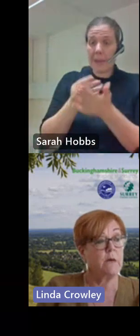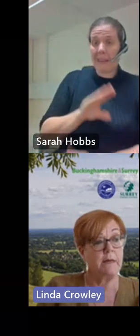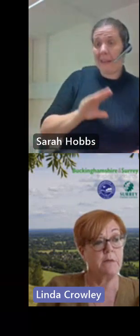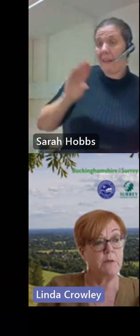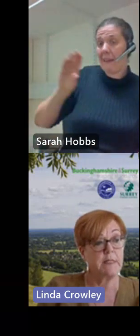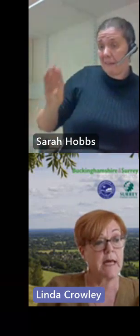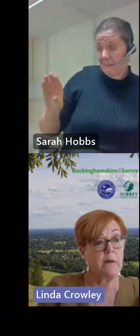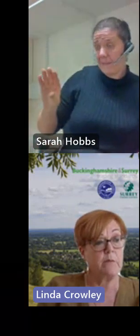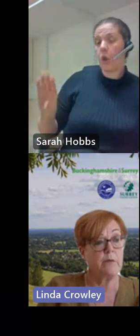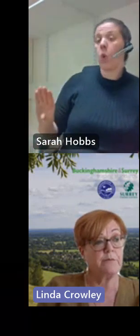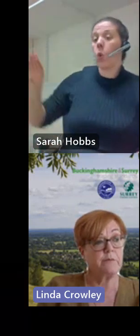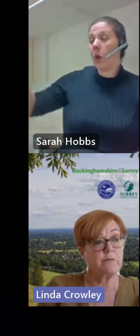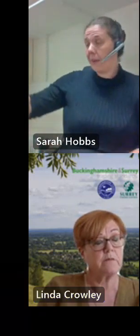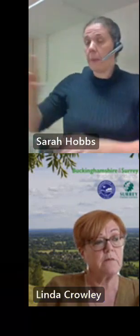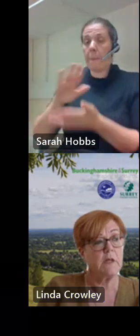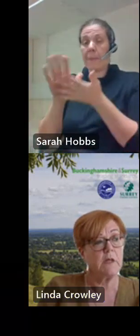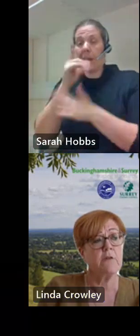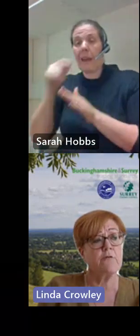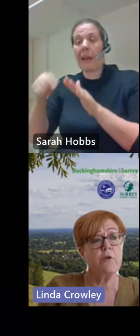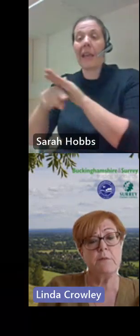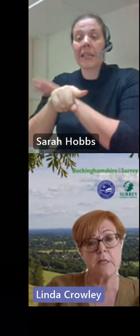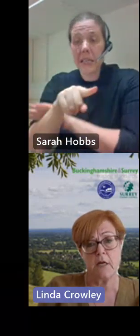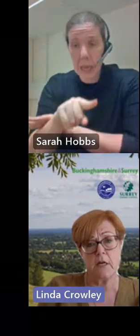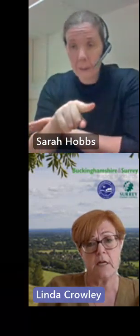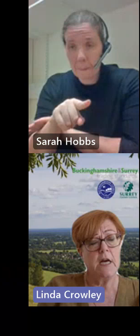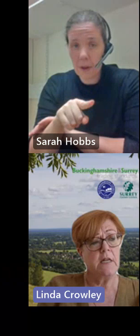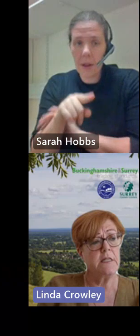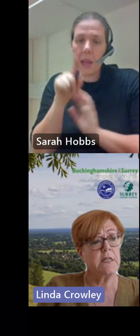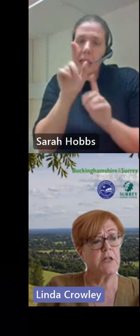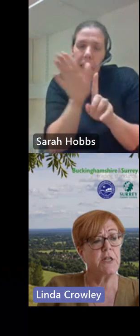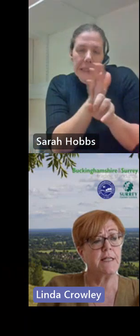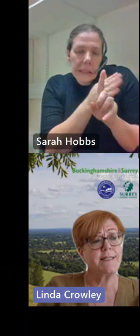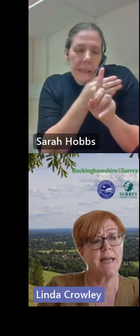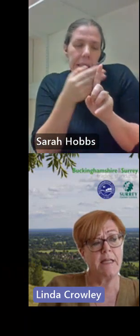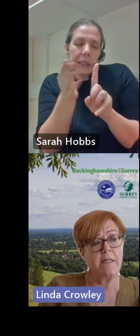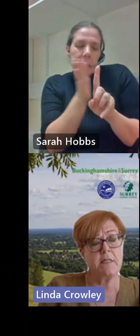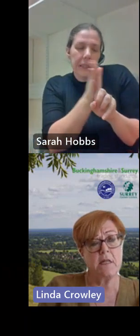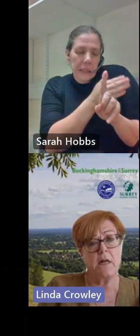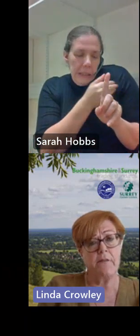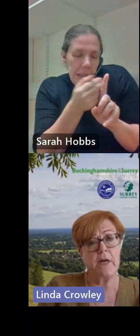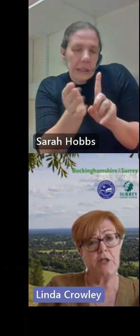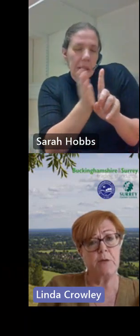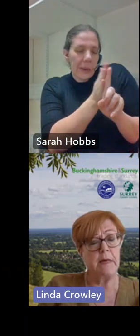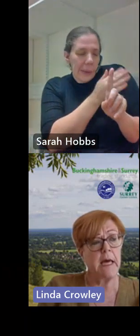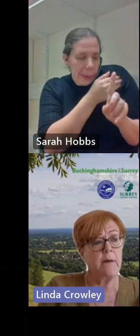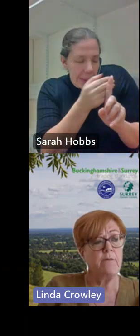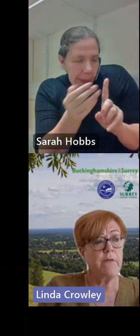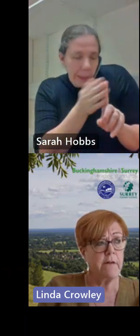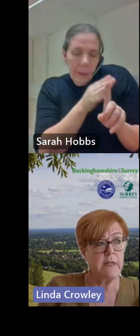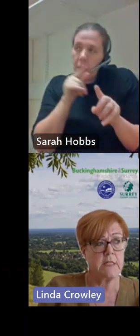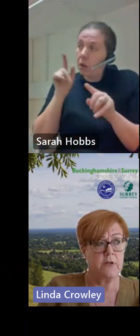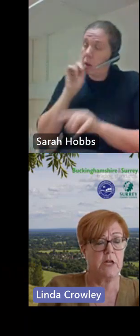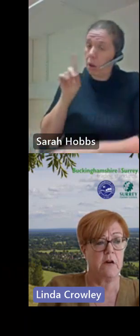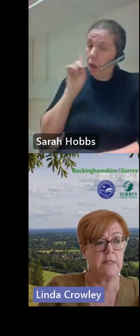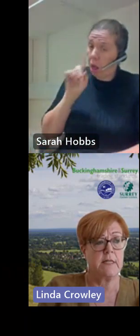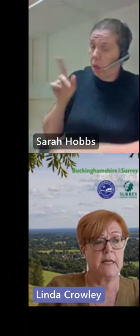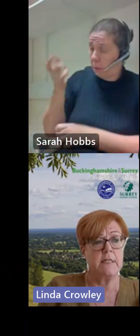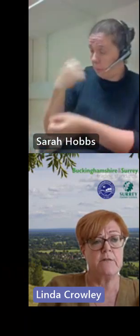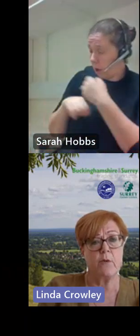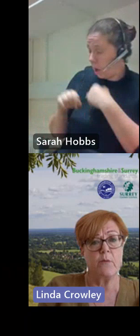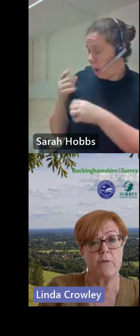to enable him to escape. He groomed her to such an extent that she became very